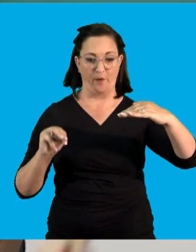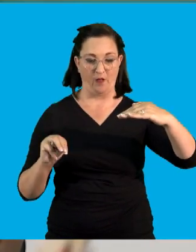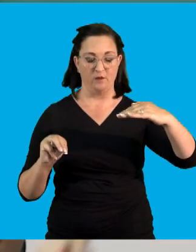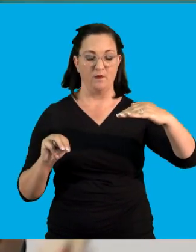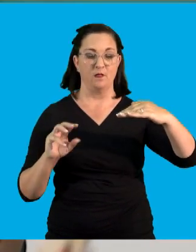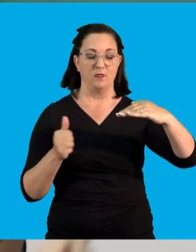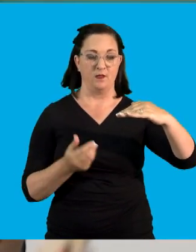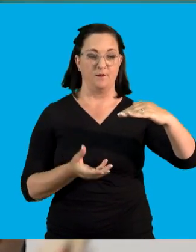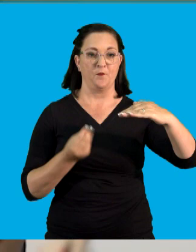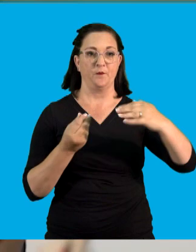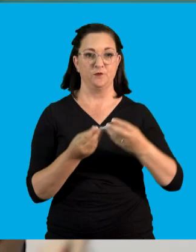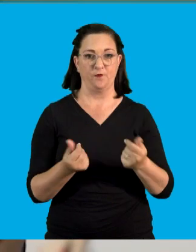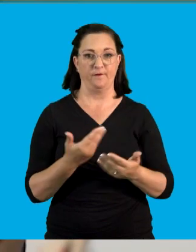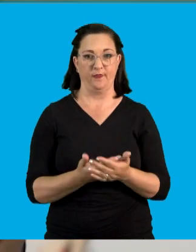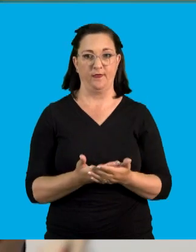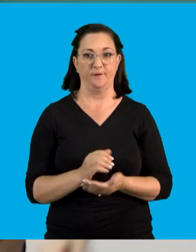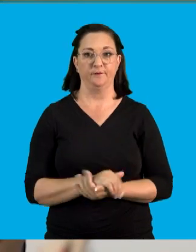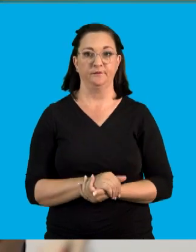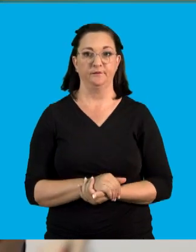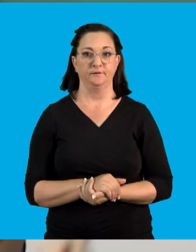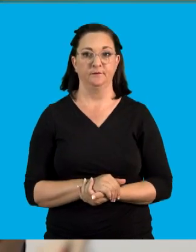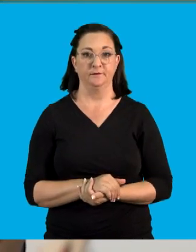those 2.